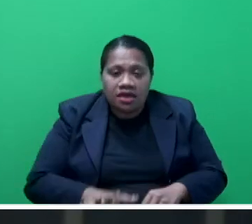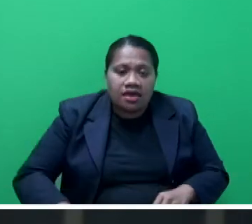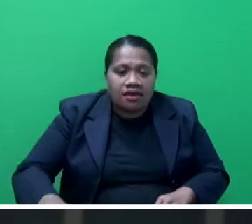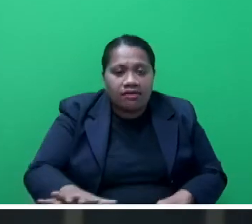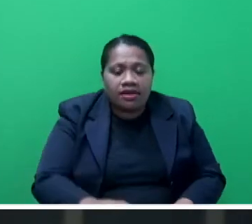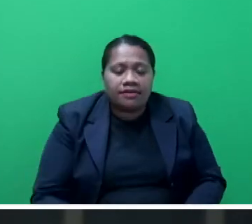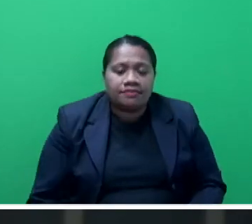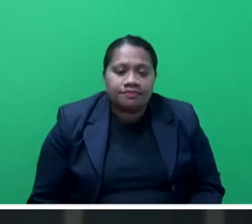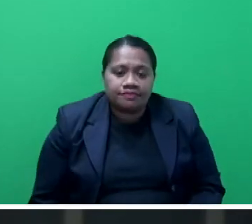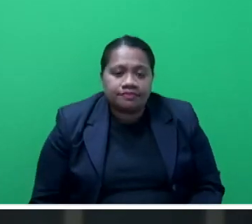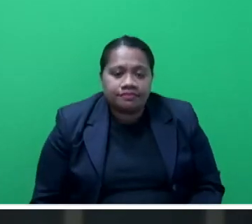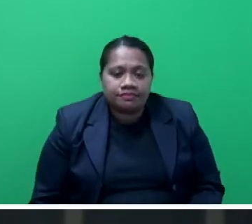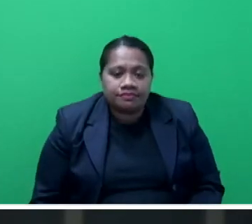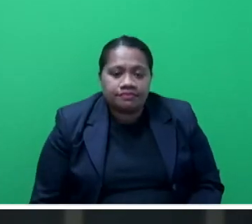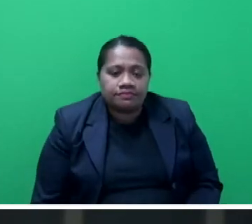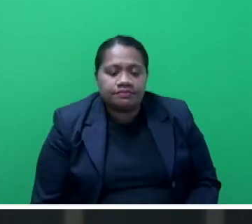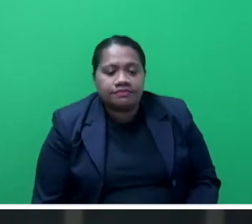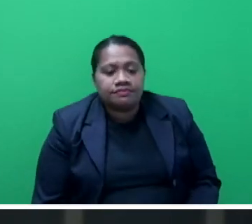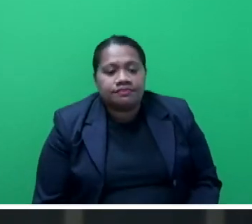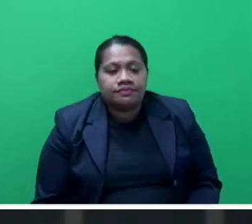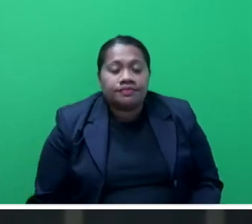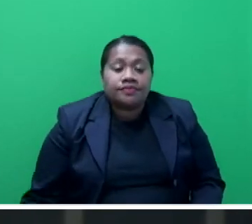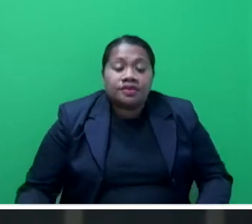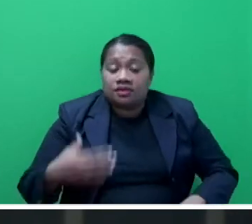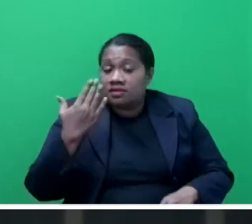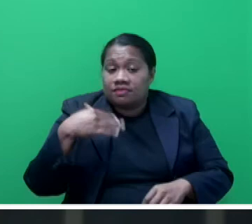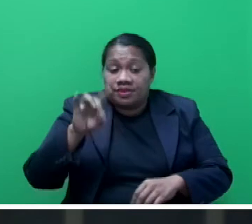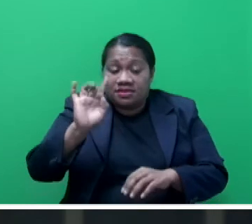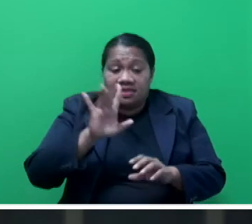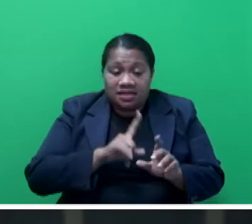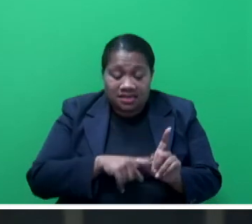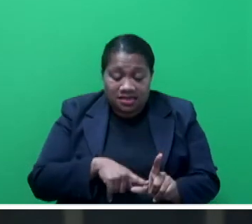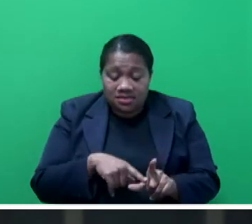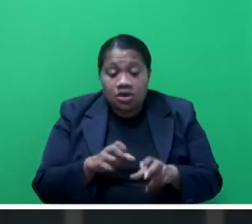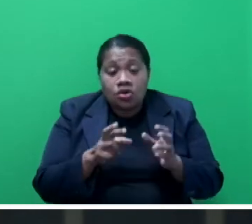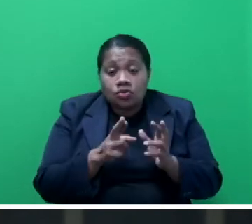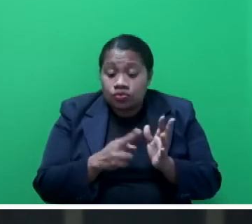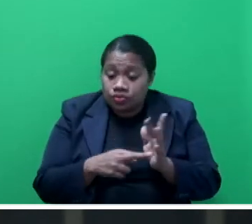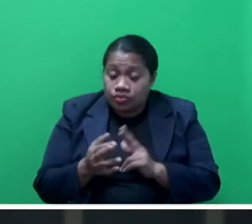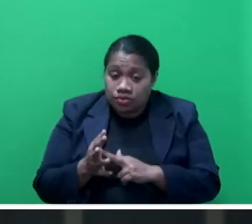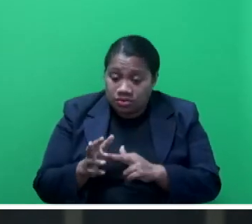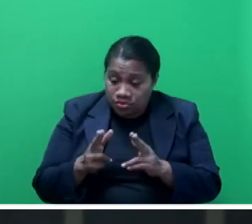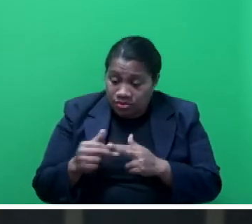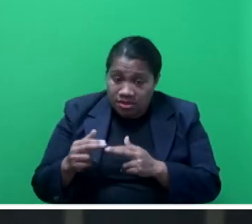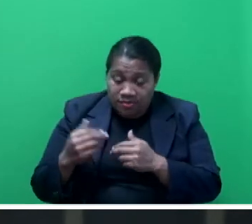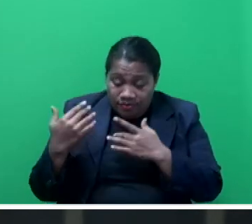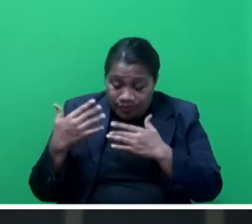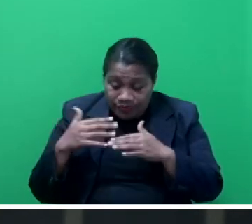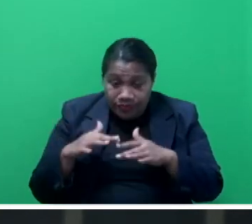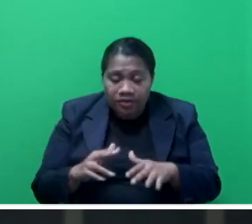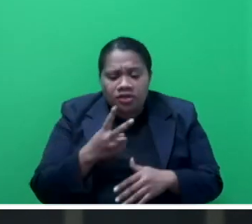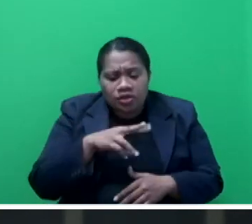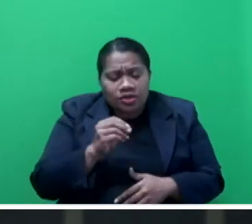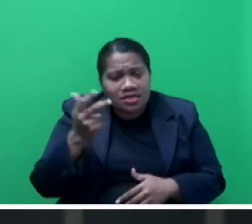Over the past 10 years, rural to urban drift has increased the urban population dramatically. The 2017